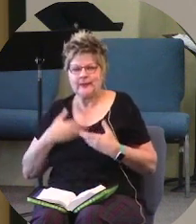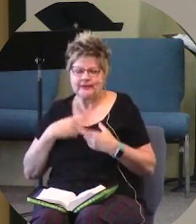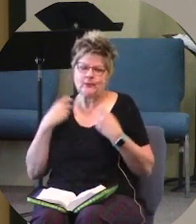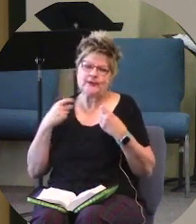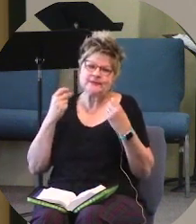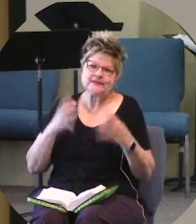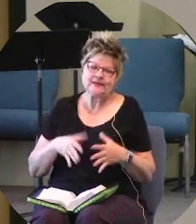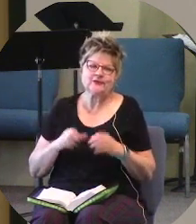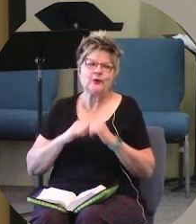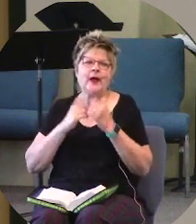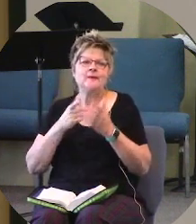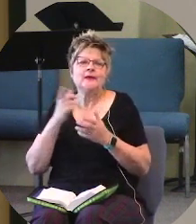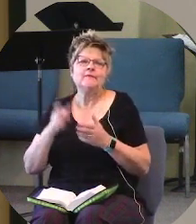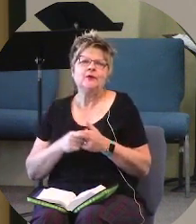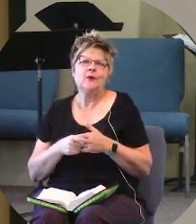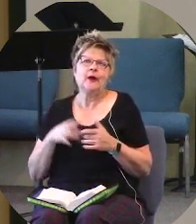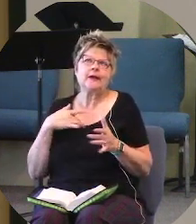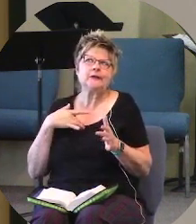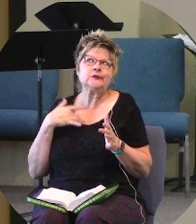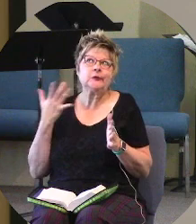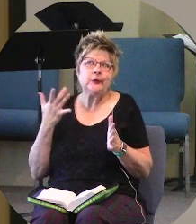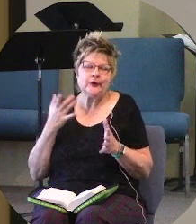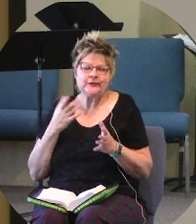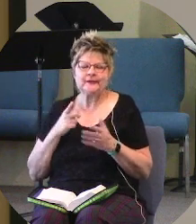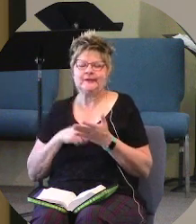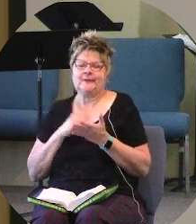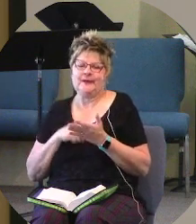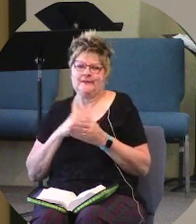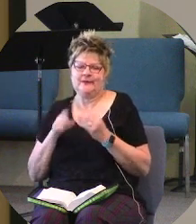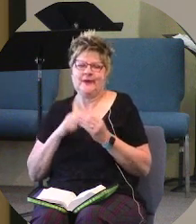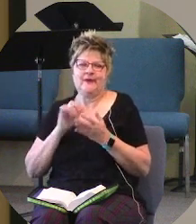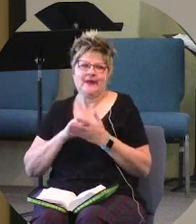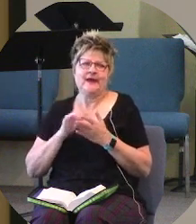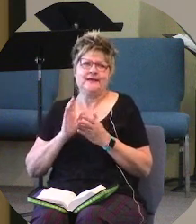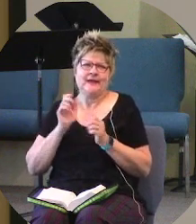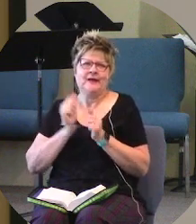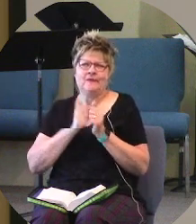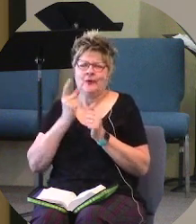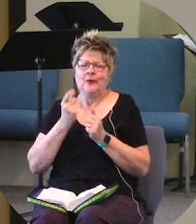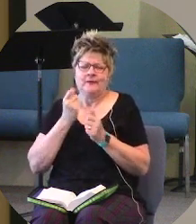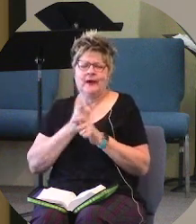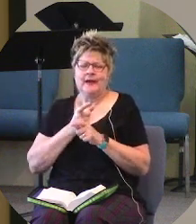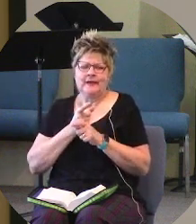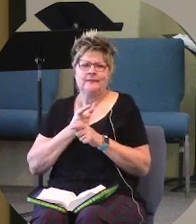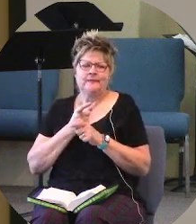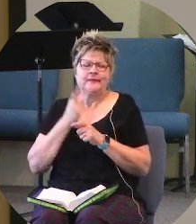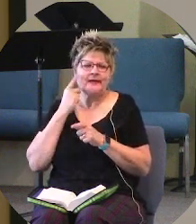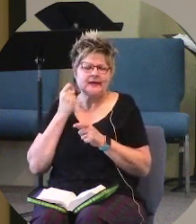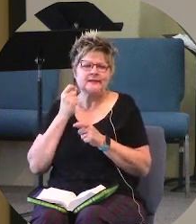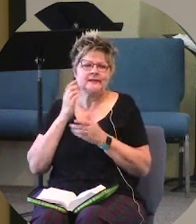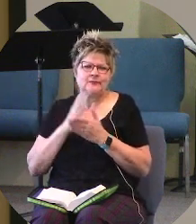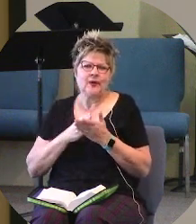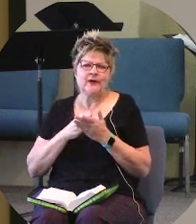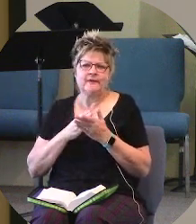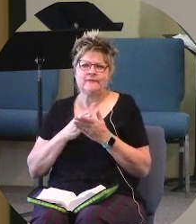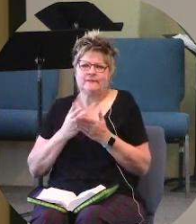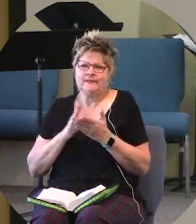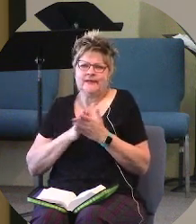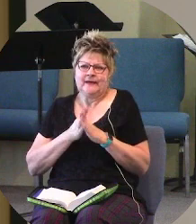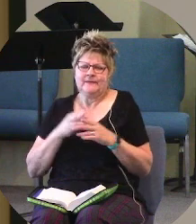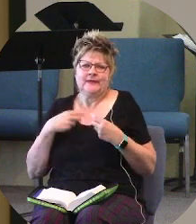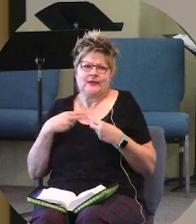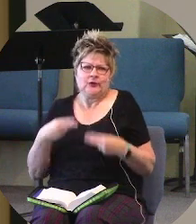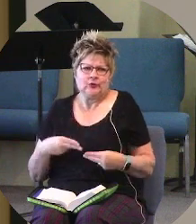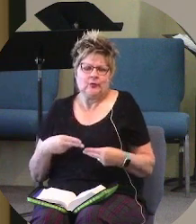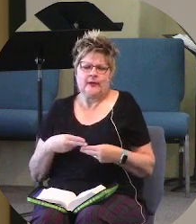how many of you are concerned sometimes about all that? Everybody, right? Because it's part of being a human being. It's part of